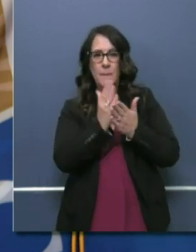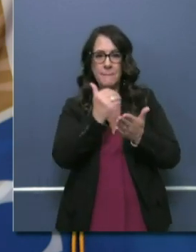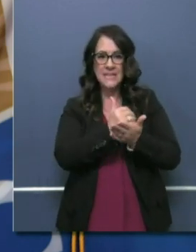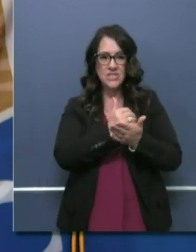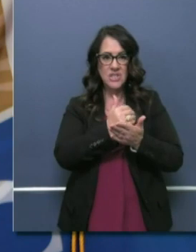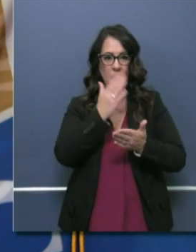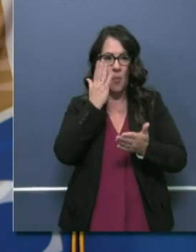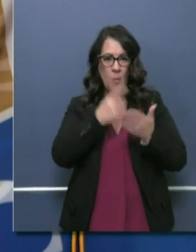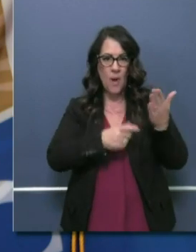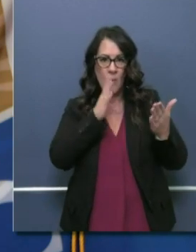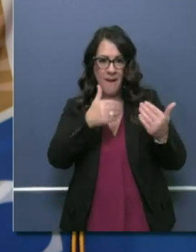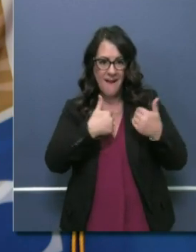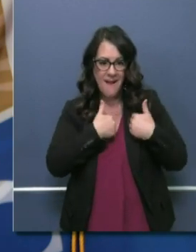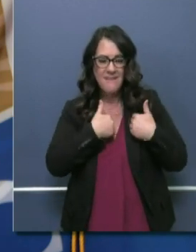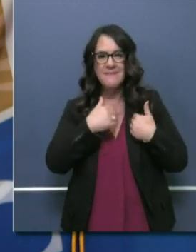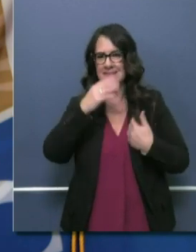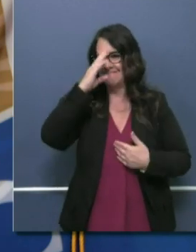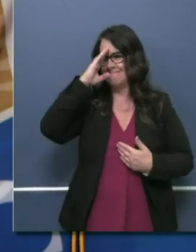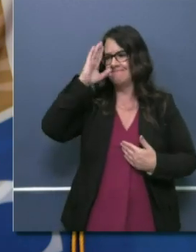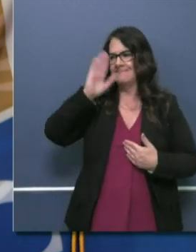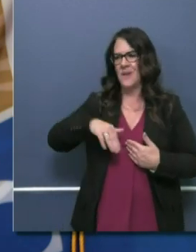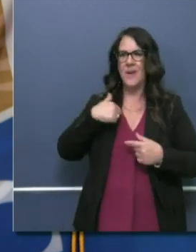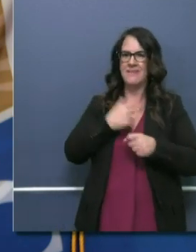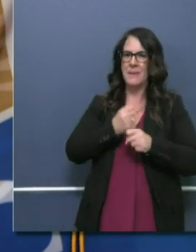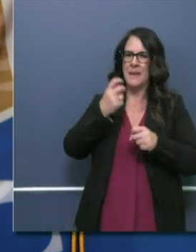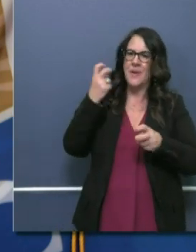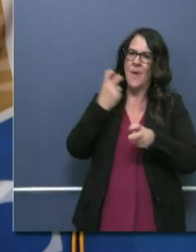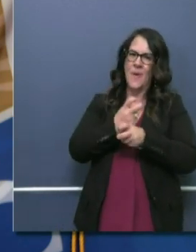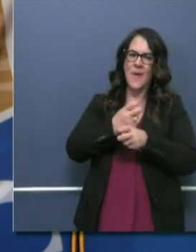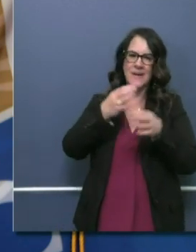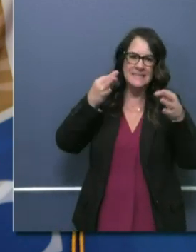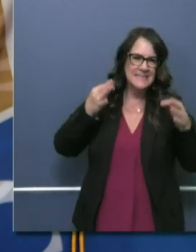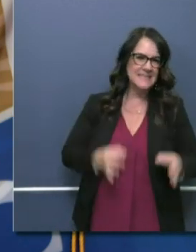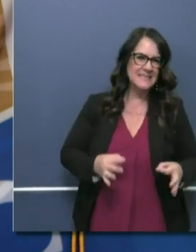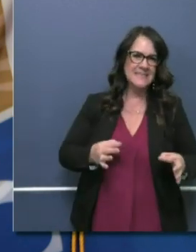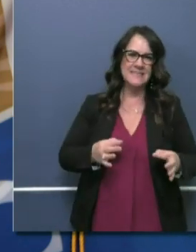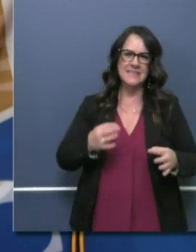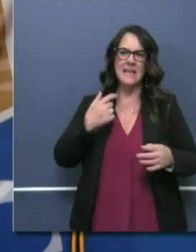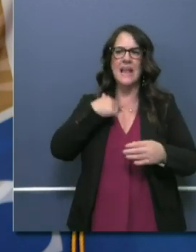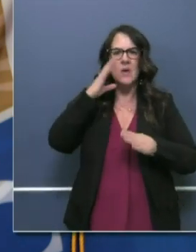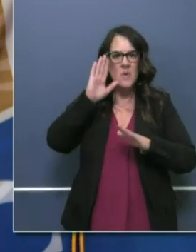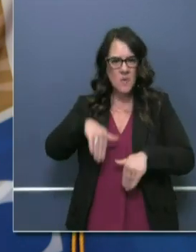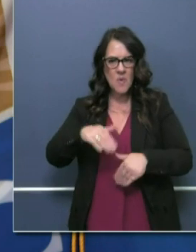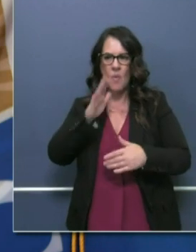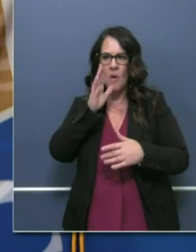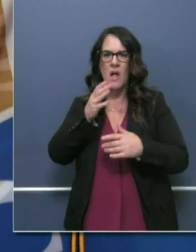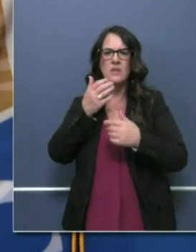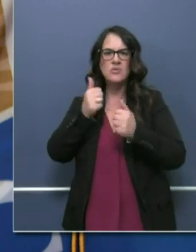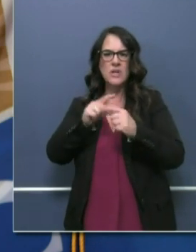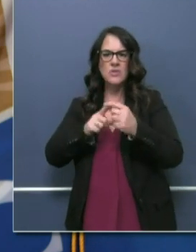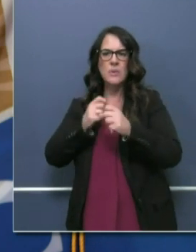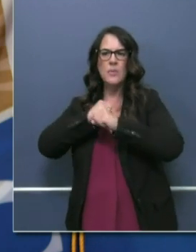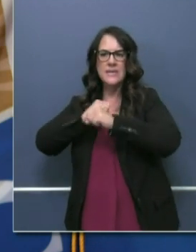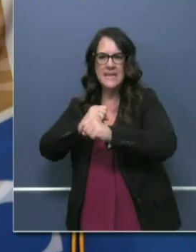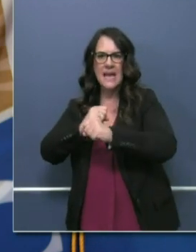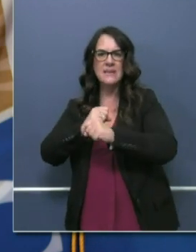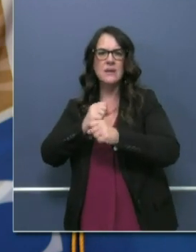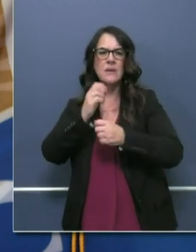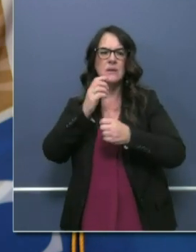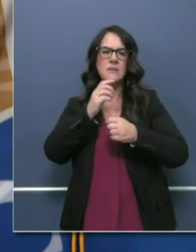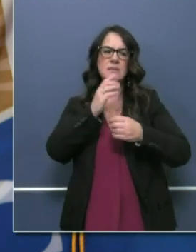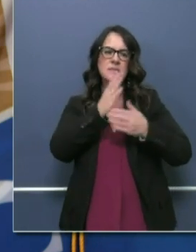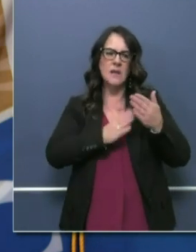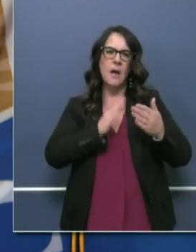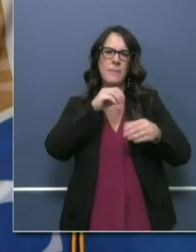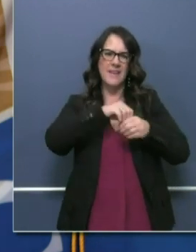to be making some very challenging decisions. We're also going to be protecting foundational parts of our budget, but one